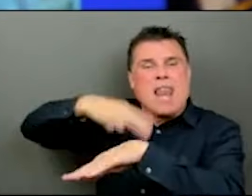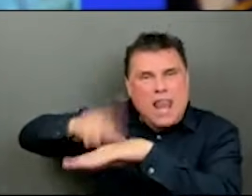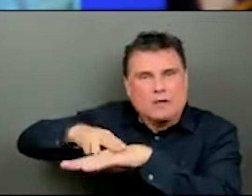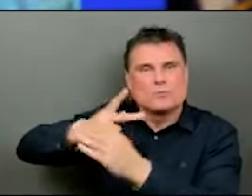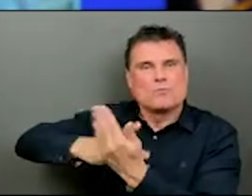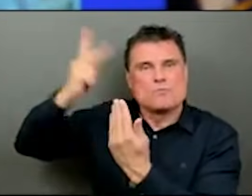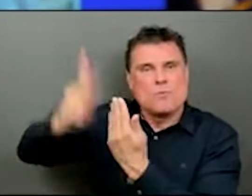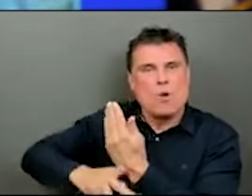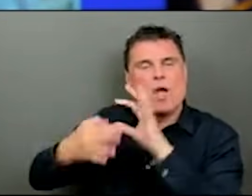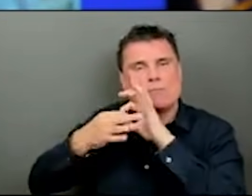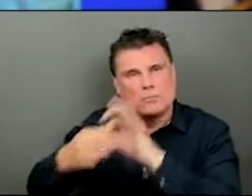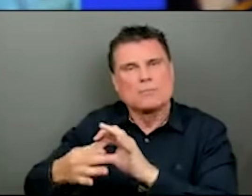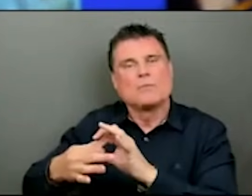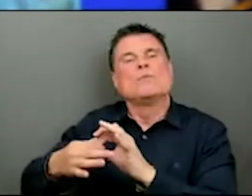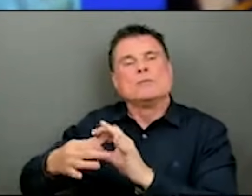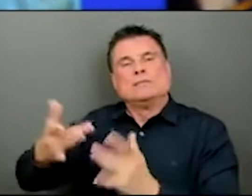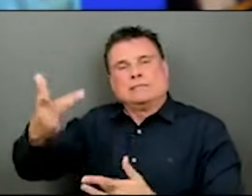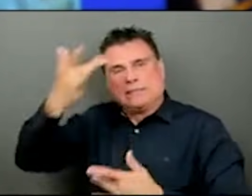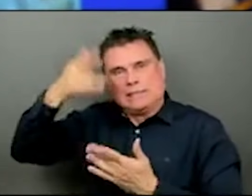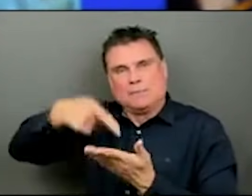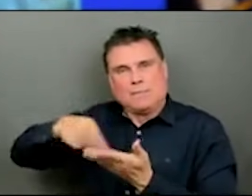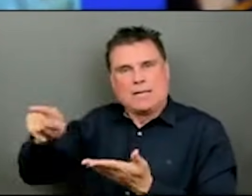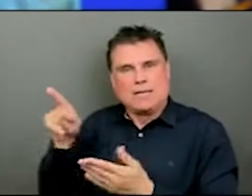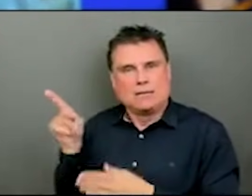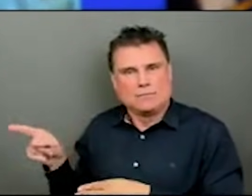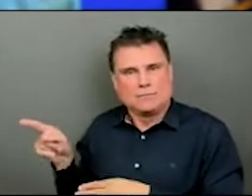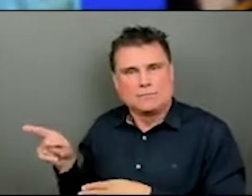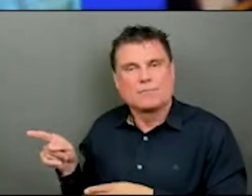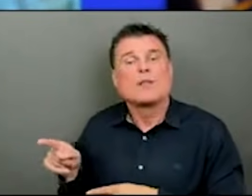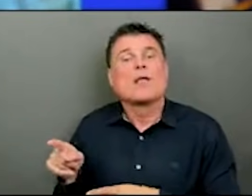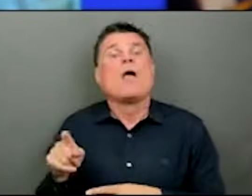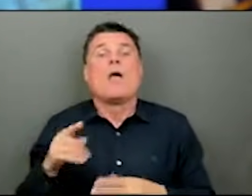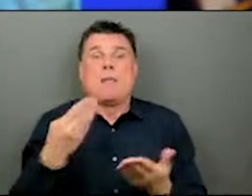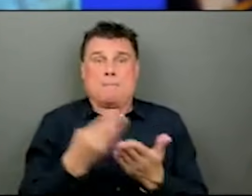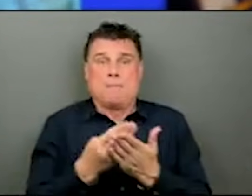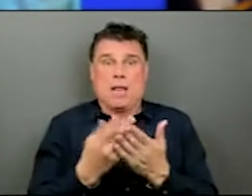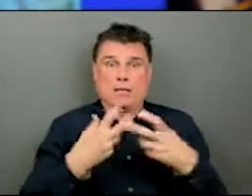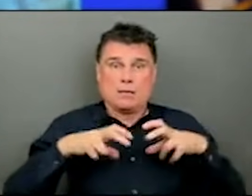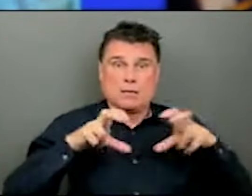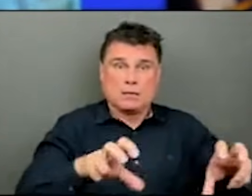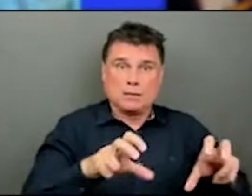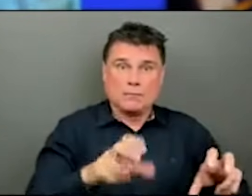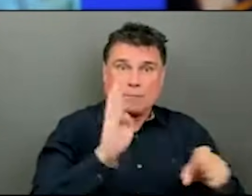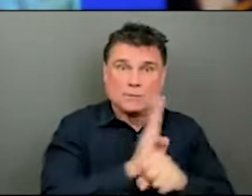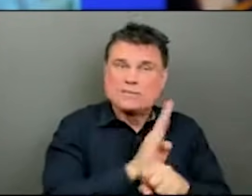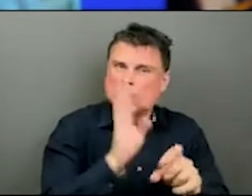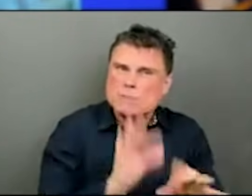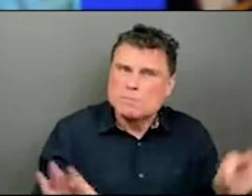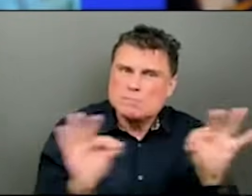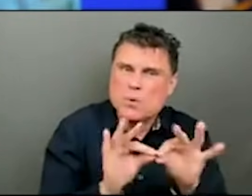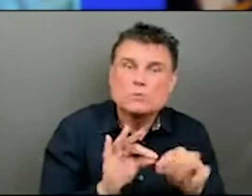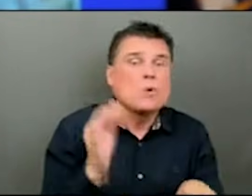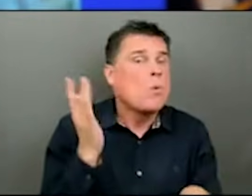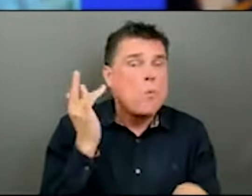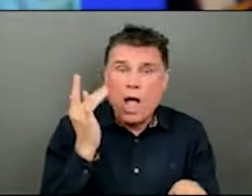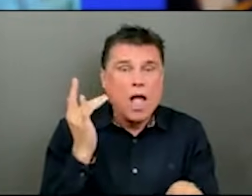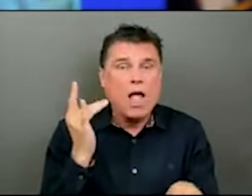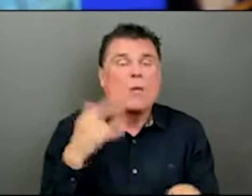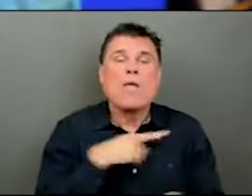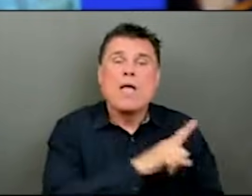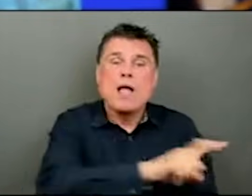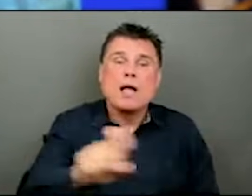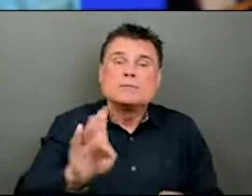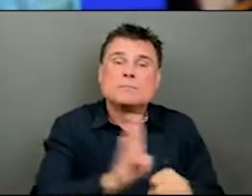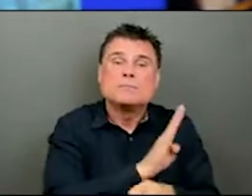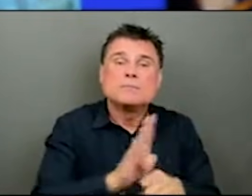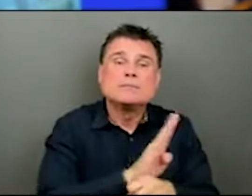were critical because we were asking industry to take another 4 weeks so that collectively we could come through this stronger than we